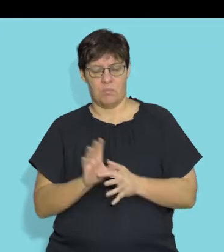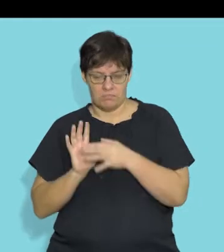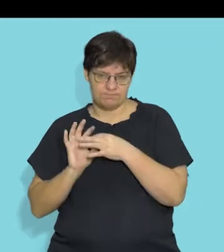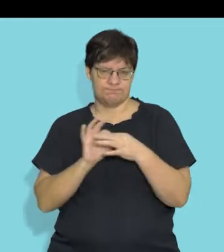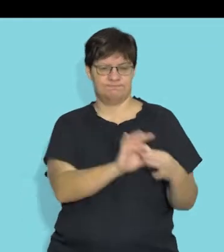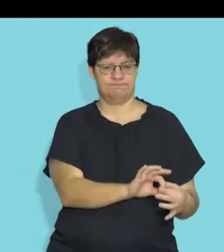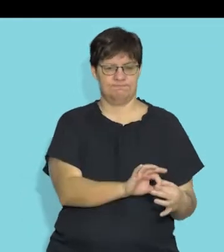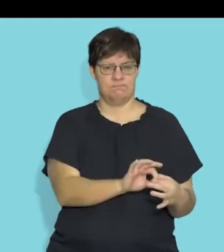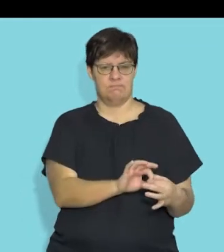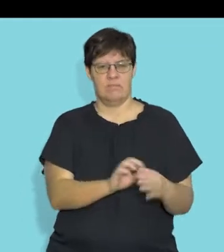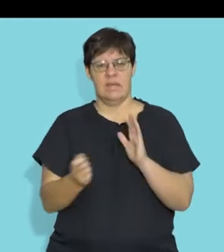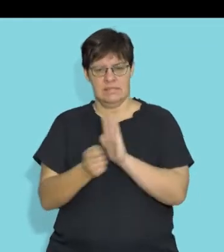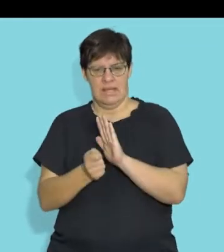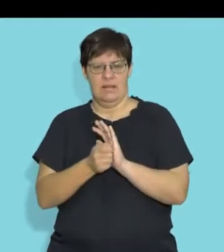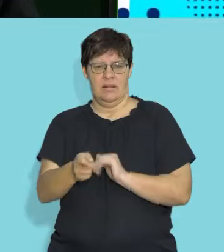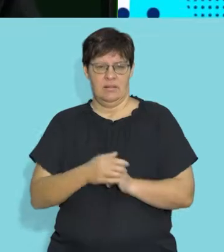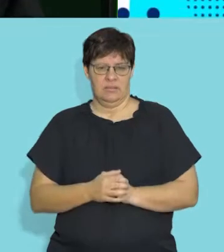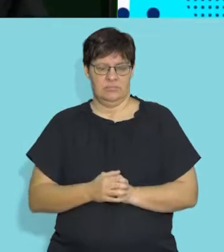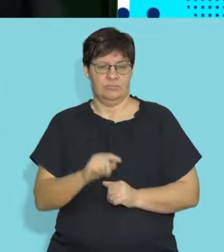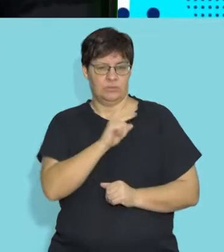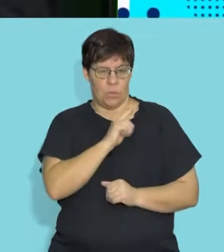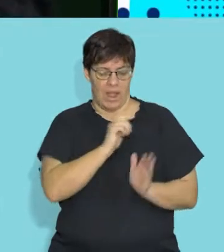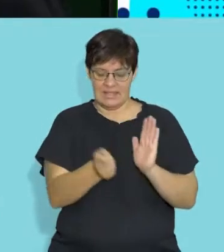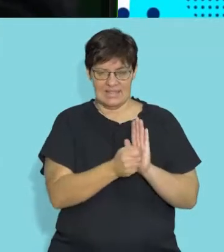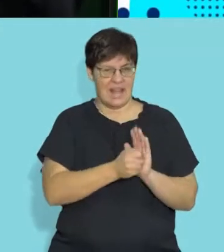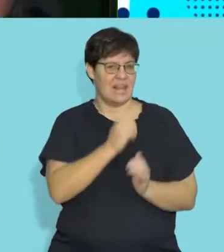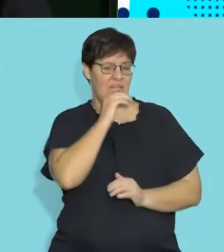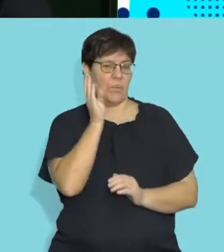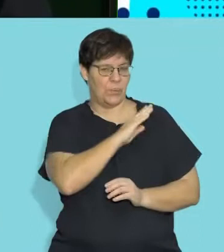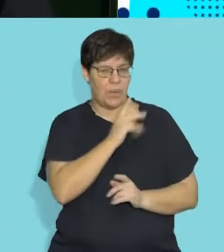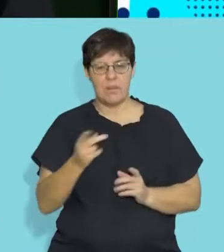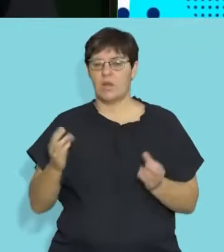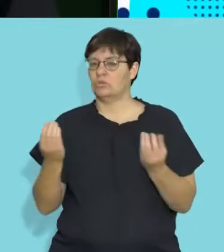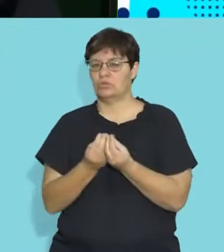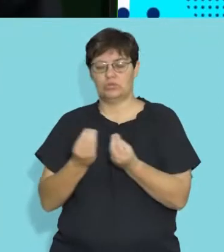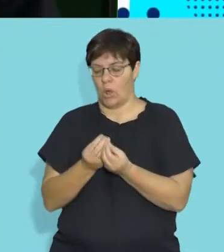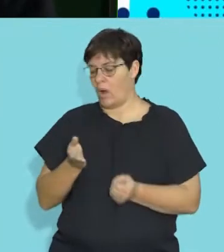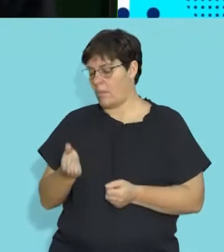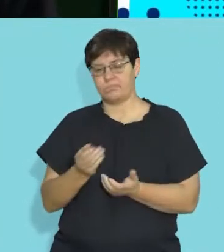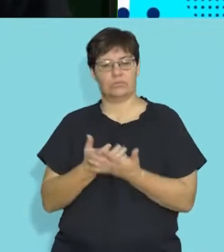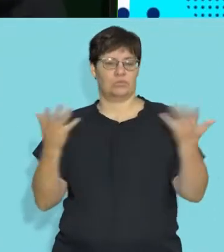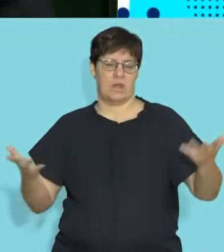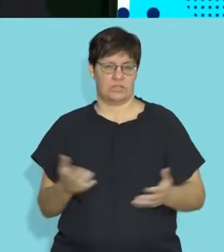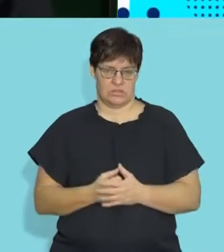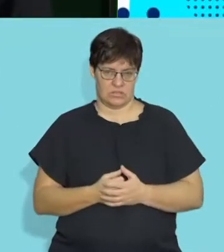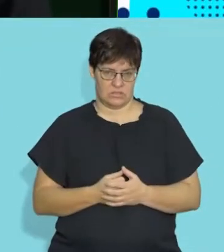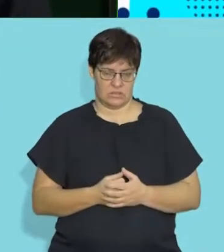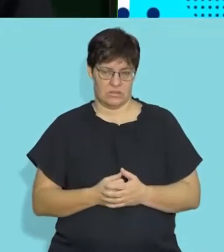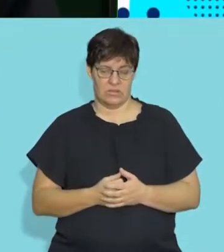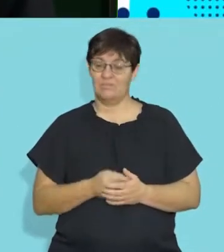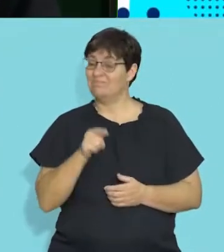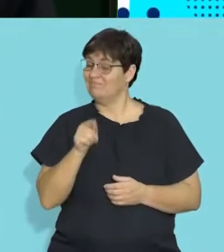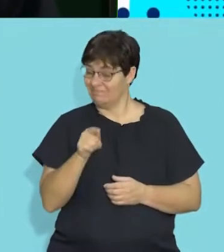to your sales. The fact that you're not selling enough means you have too much of stock on hand, and surely that in